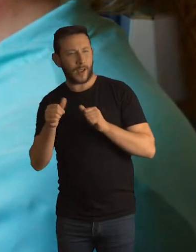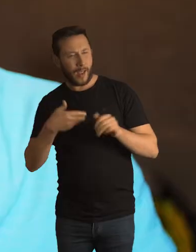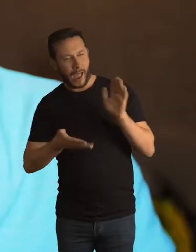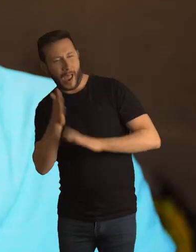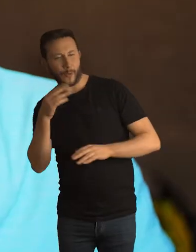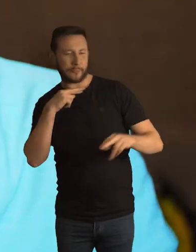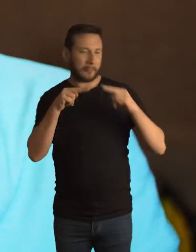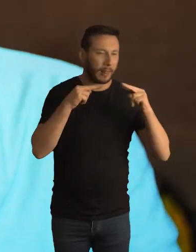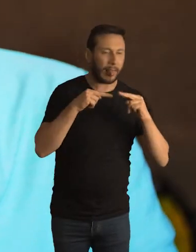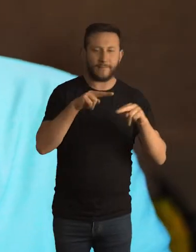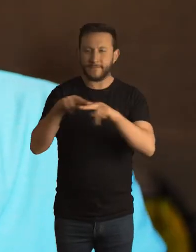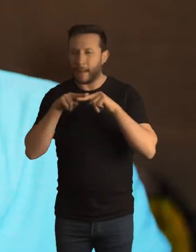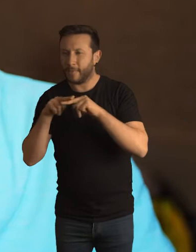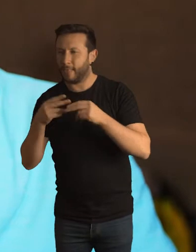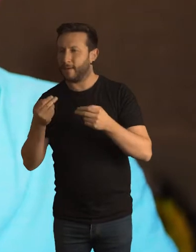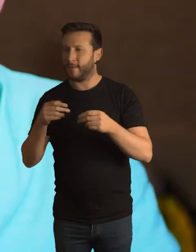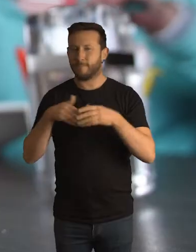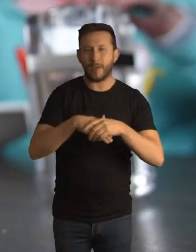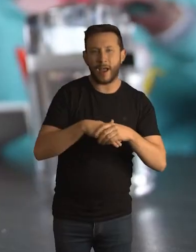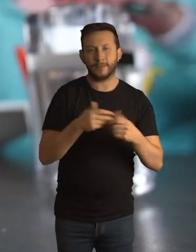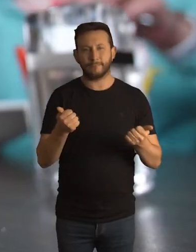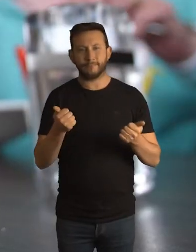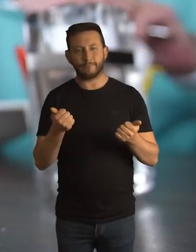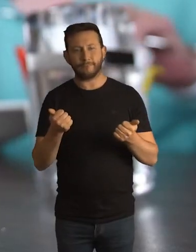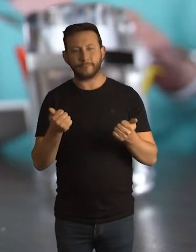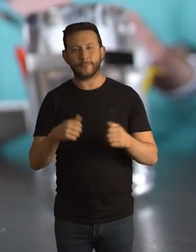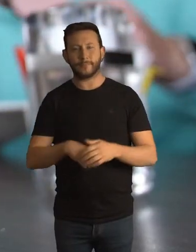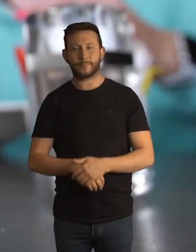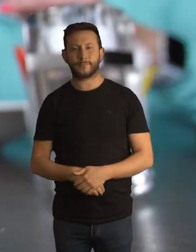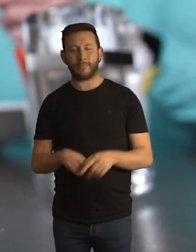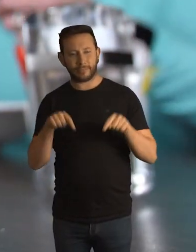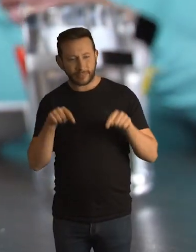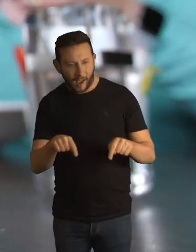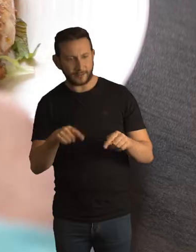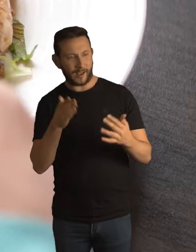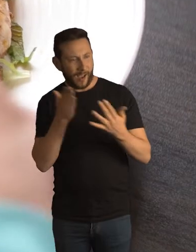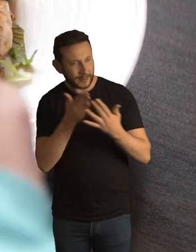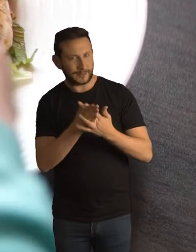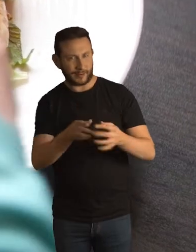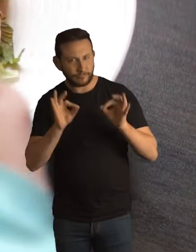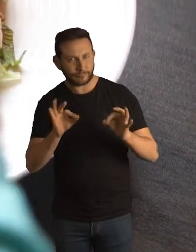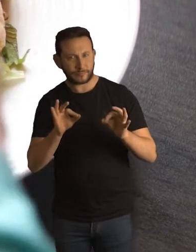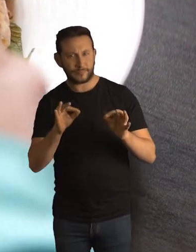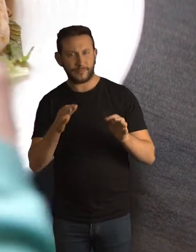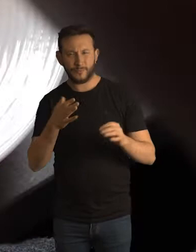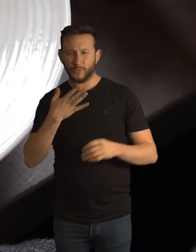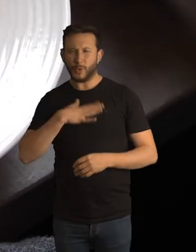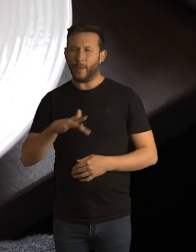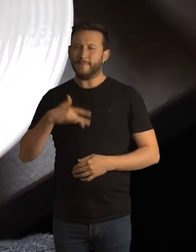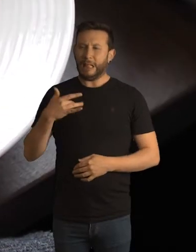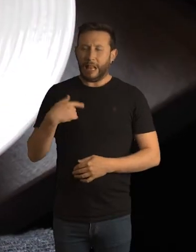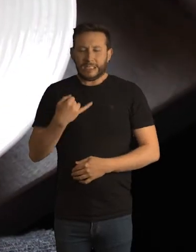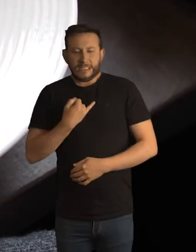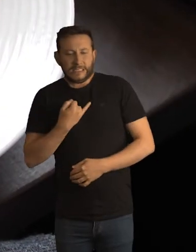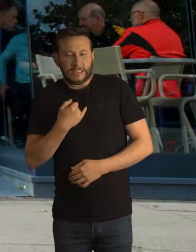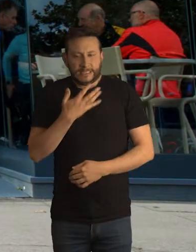out for a meal with family or just with friends in the day. I guess this is what access is all about. No one really wants to feel like a burden, and businesses that are